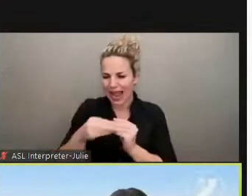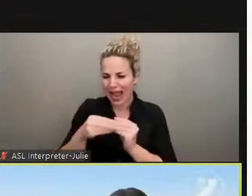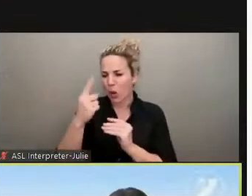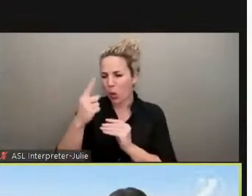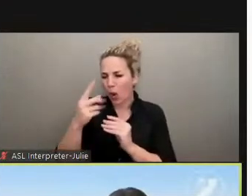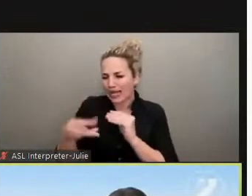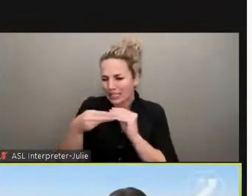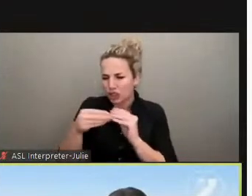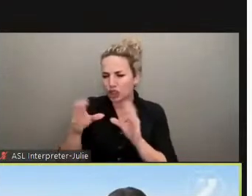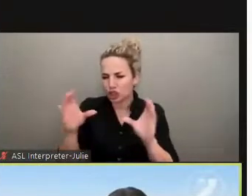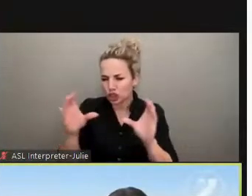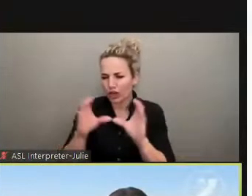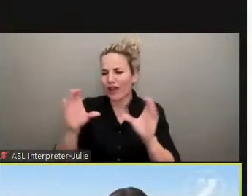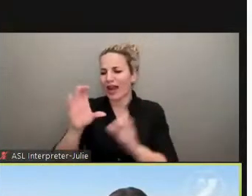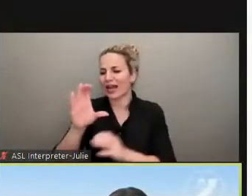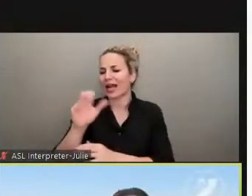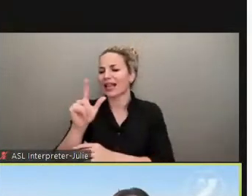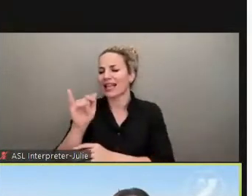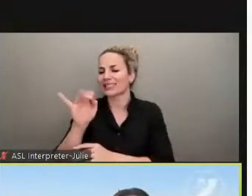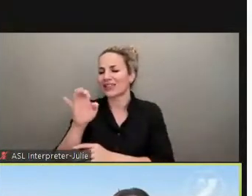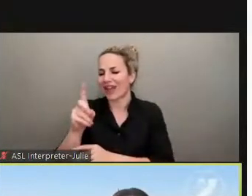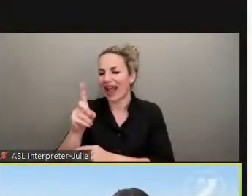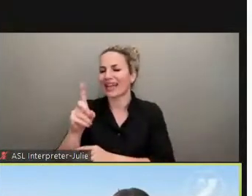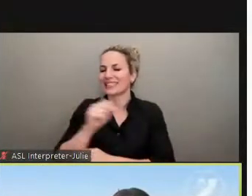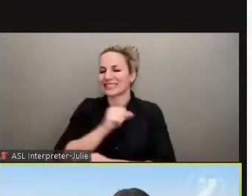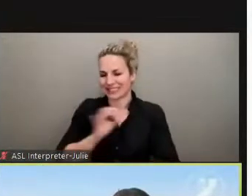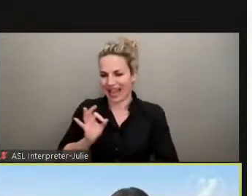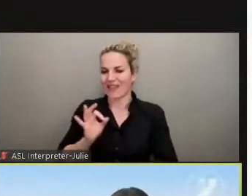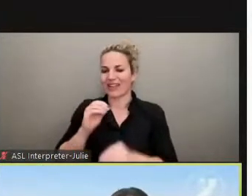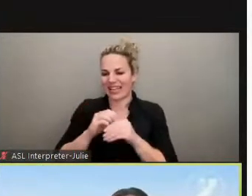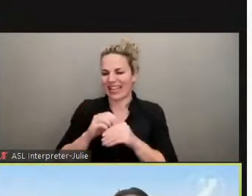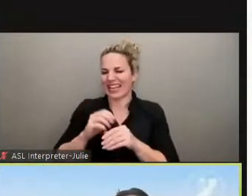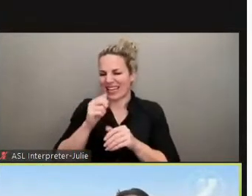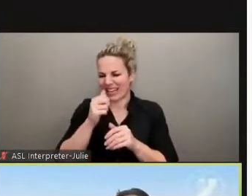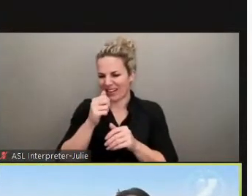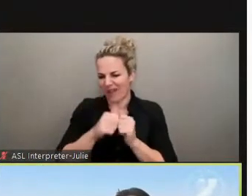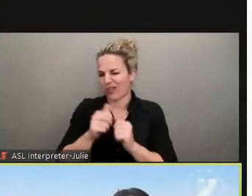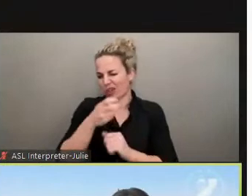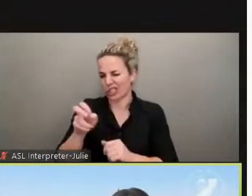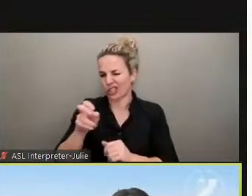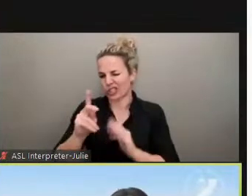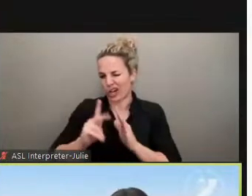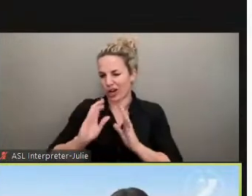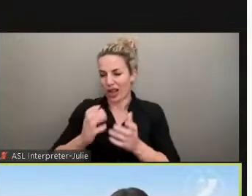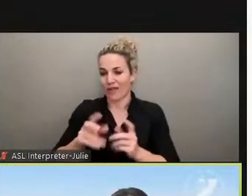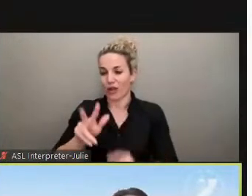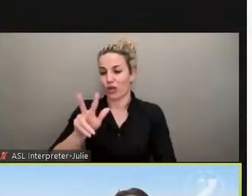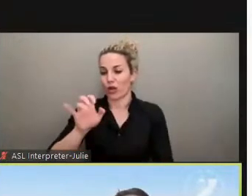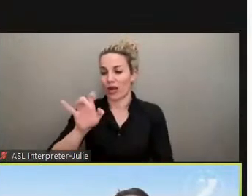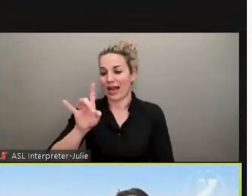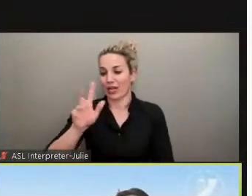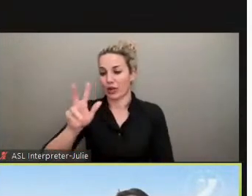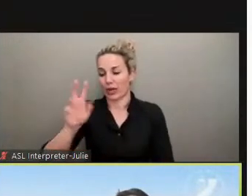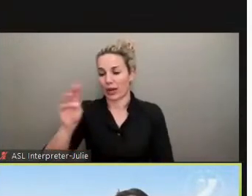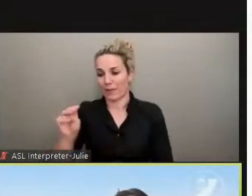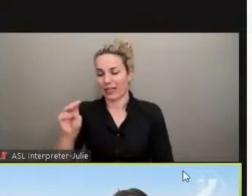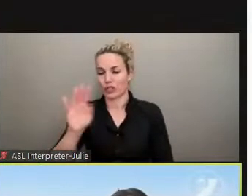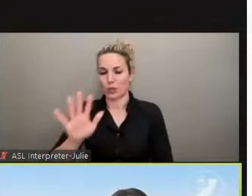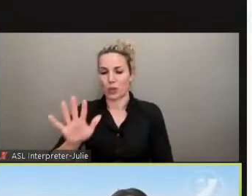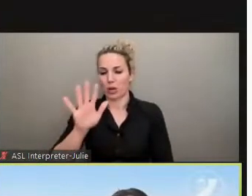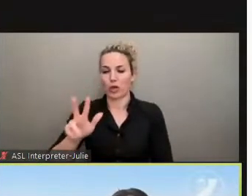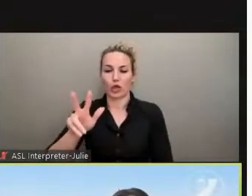certified or classified staff person to every transitional kindergarten class from $383 million to